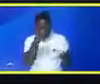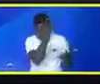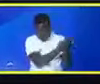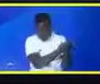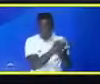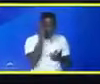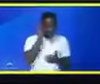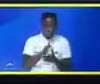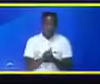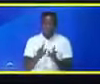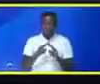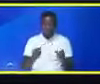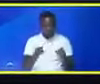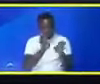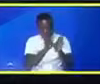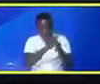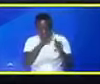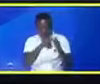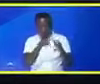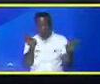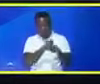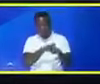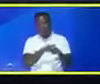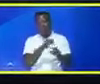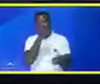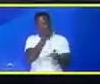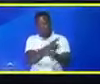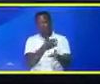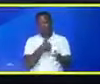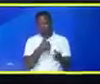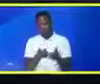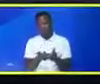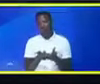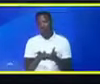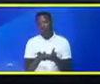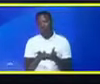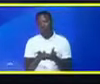doors come closed by default.